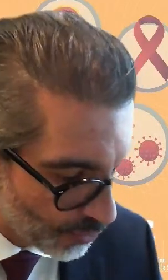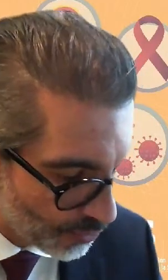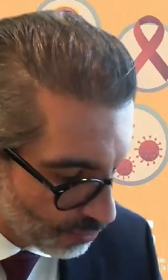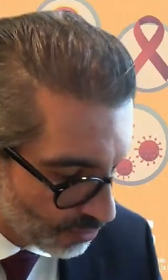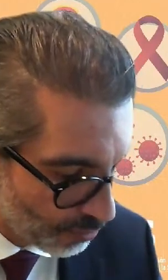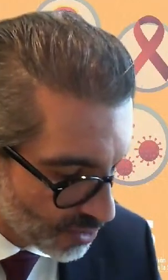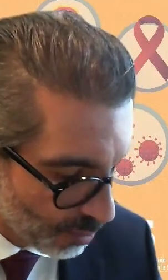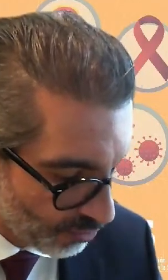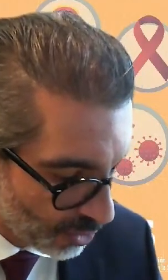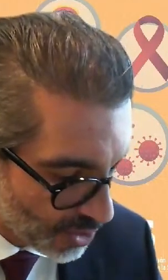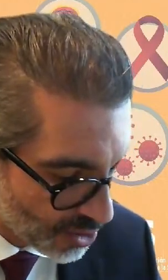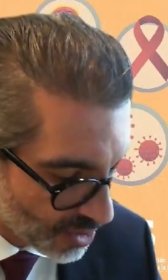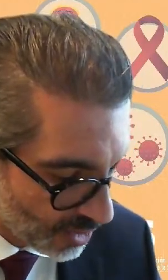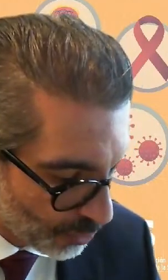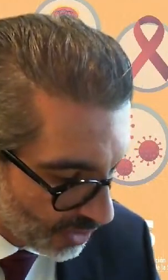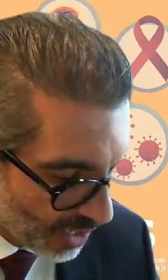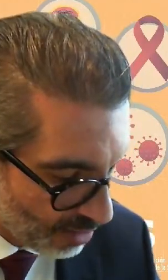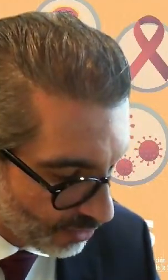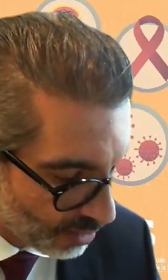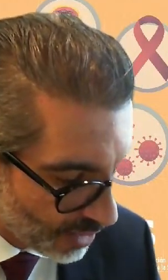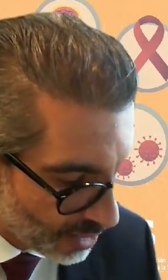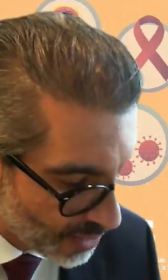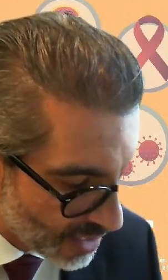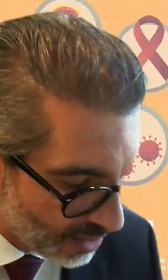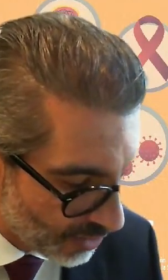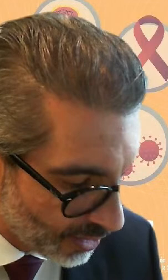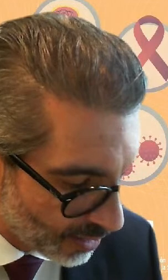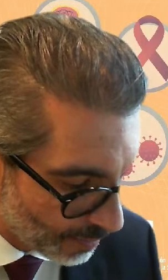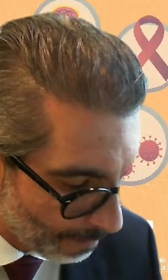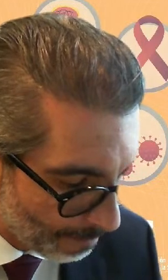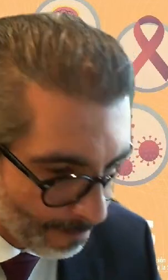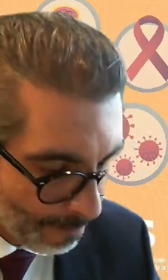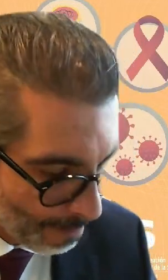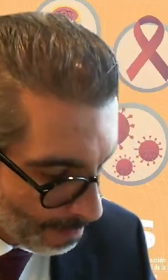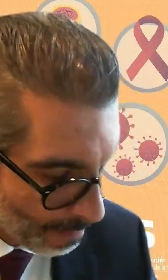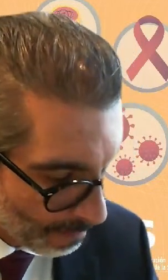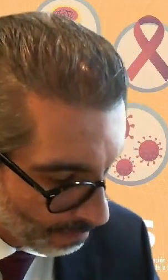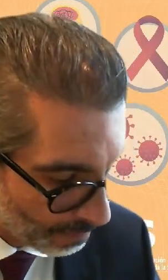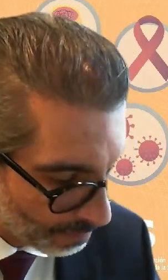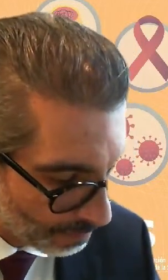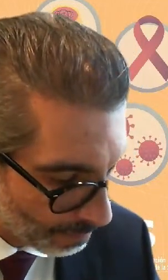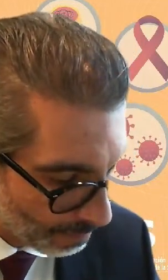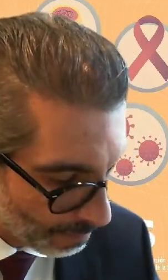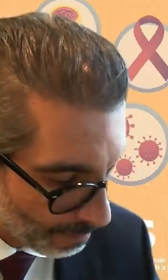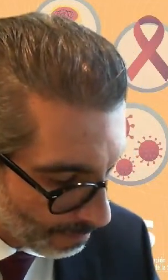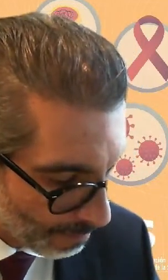Let me go through some of the questions that we have already received here.